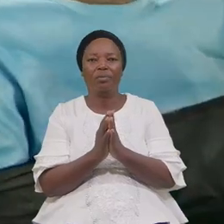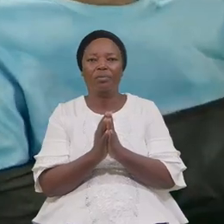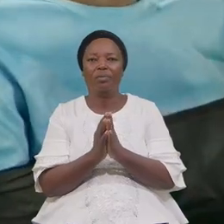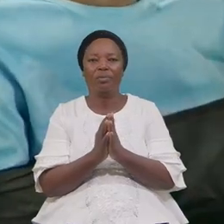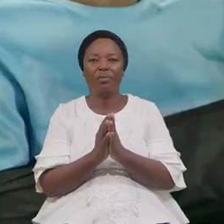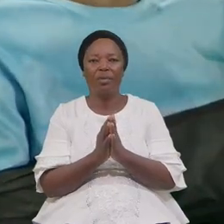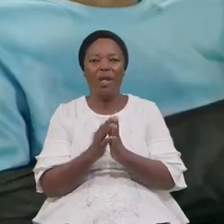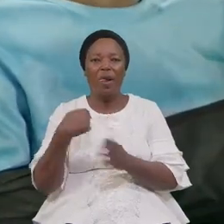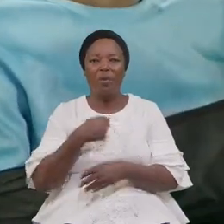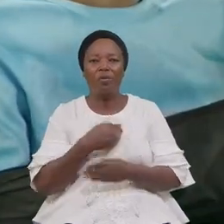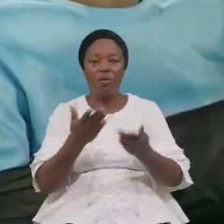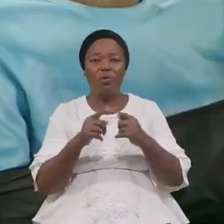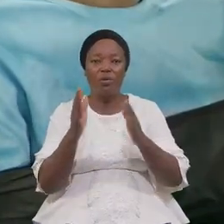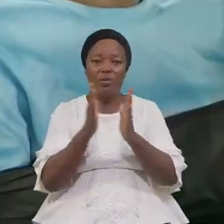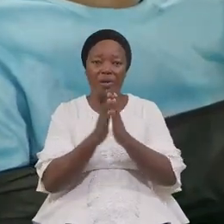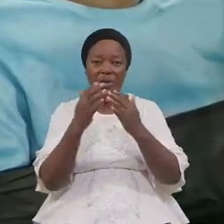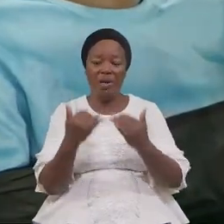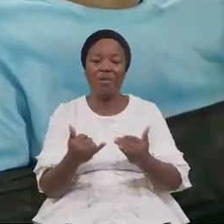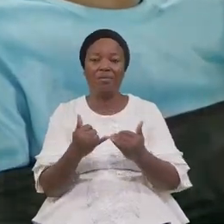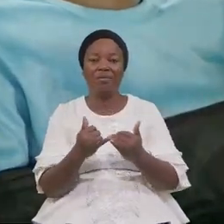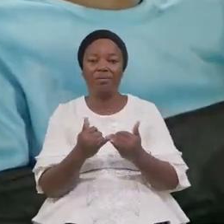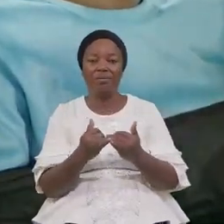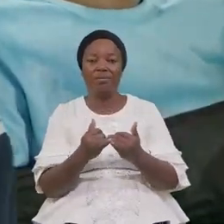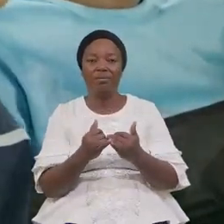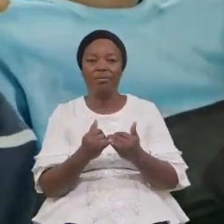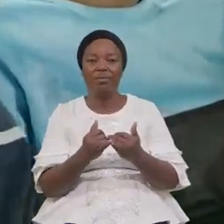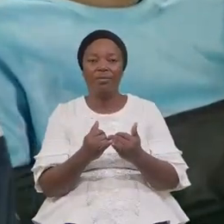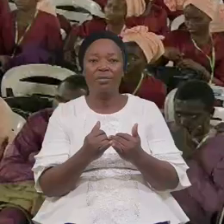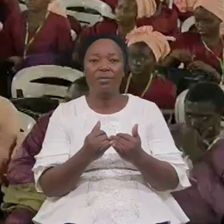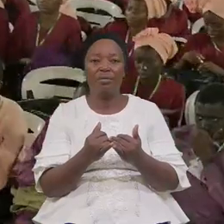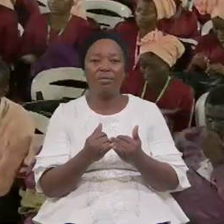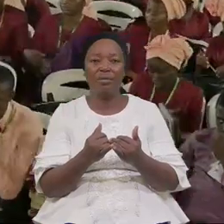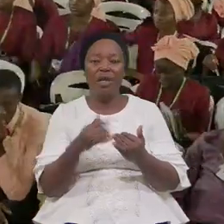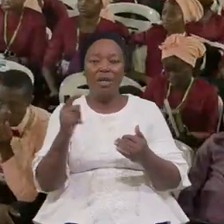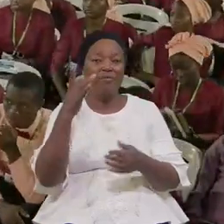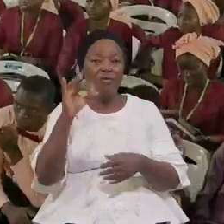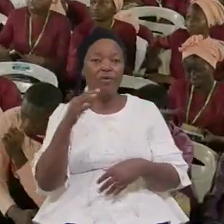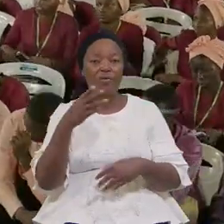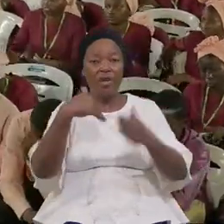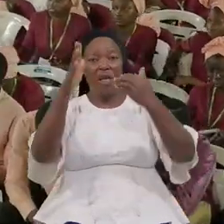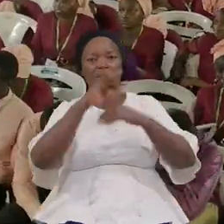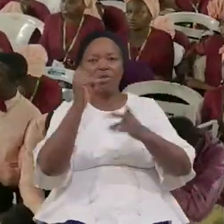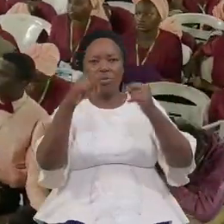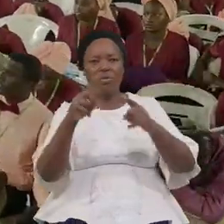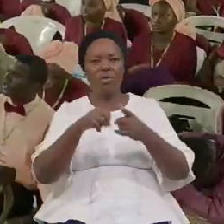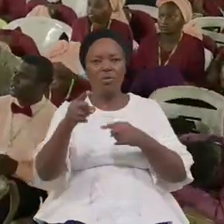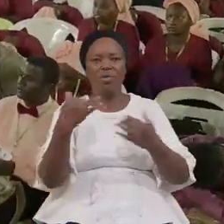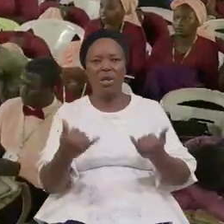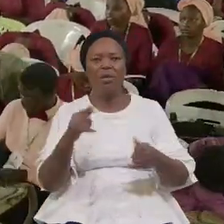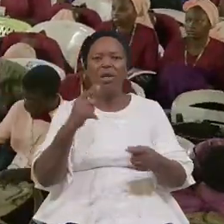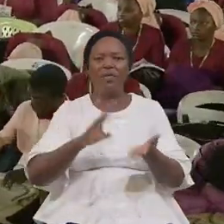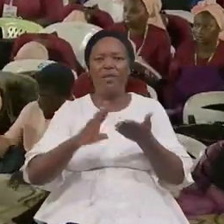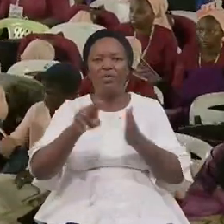Heads bowed and eyes closed. The favor of heaven is coming unto you. The forgiveness of heaven